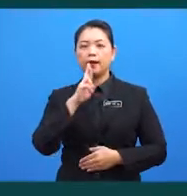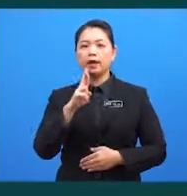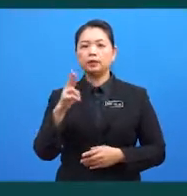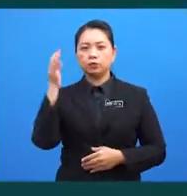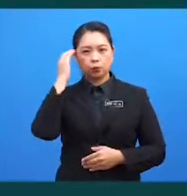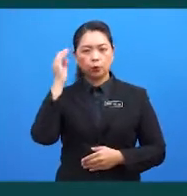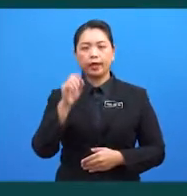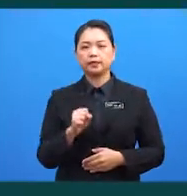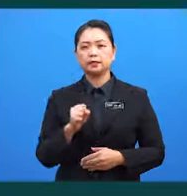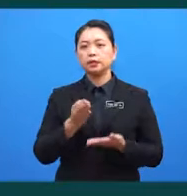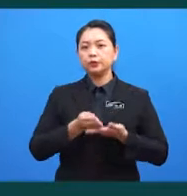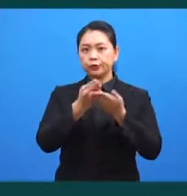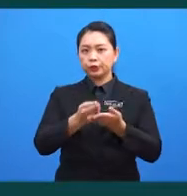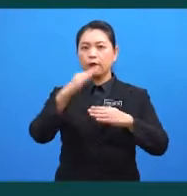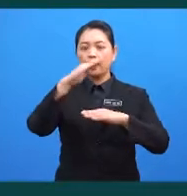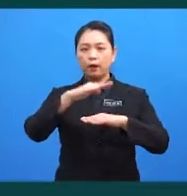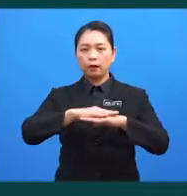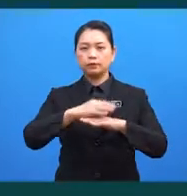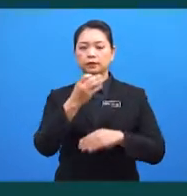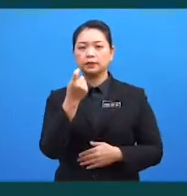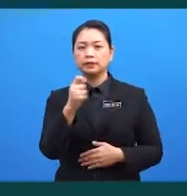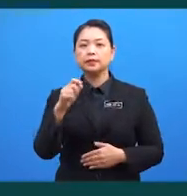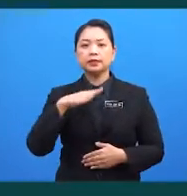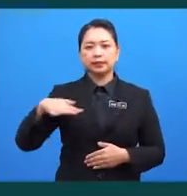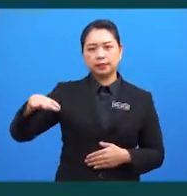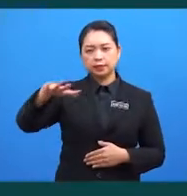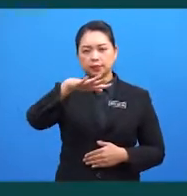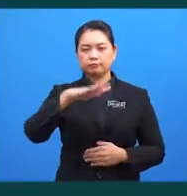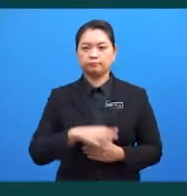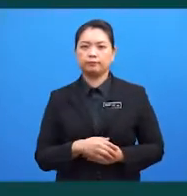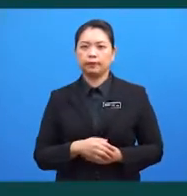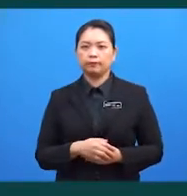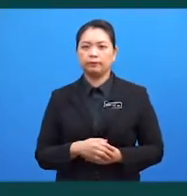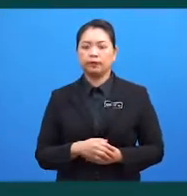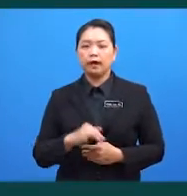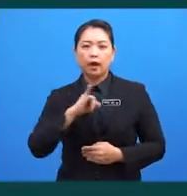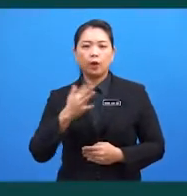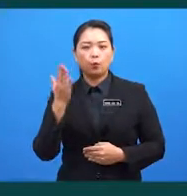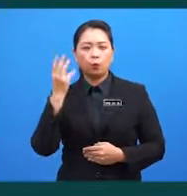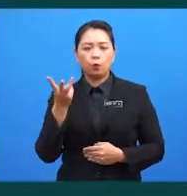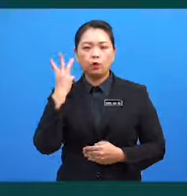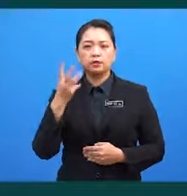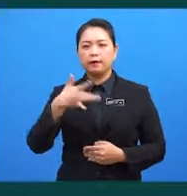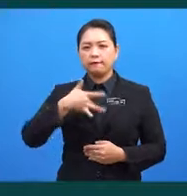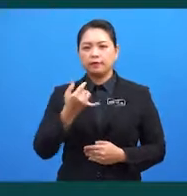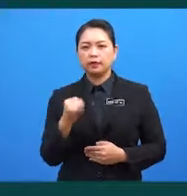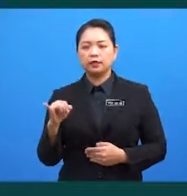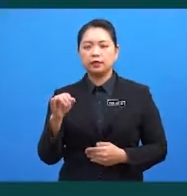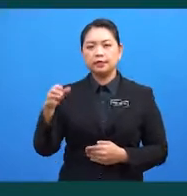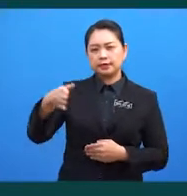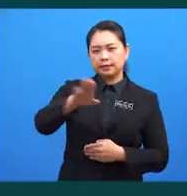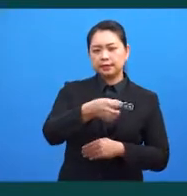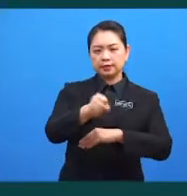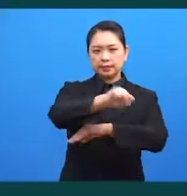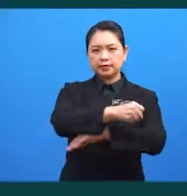desert. Then it crossed my mind that I was feeling seasick, feeling like vomiting in the middle of